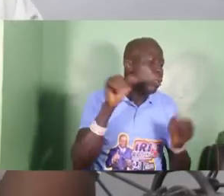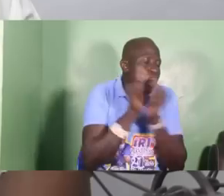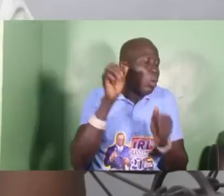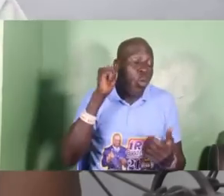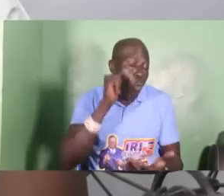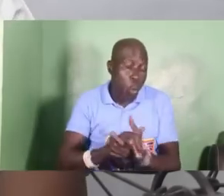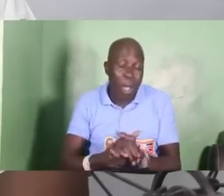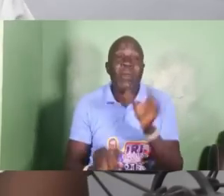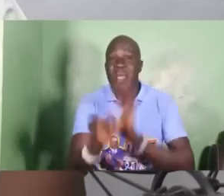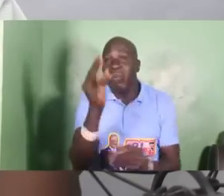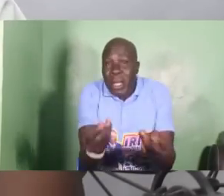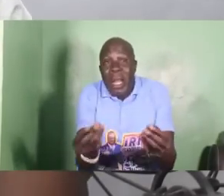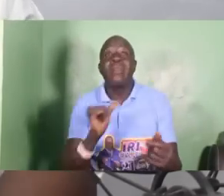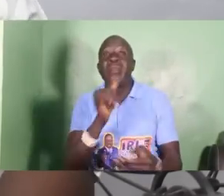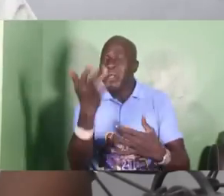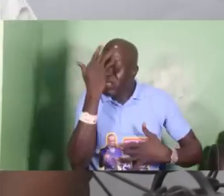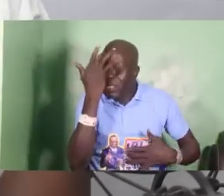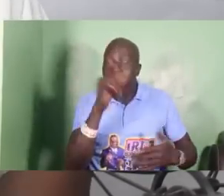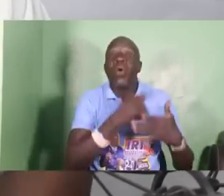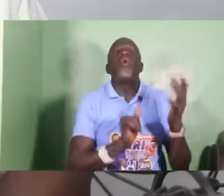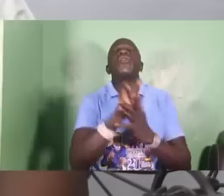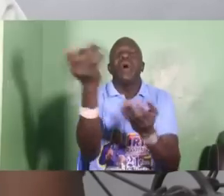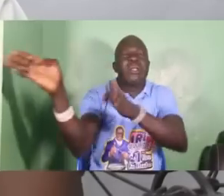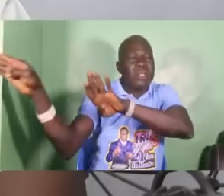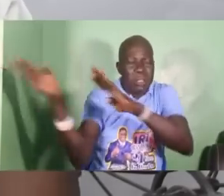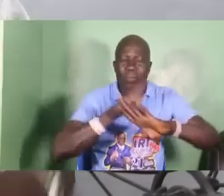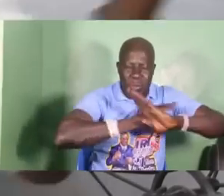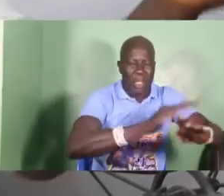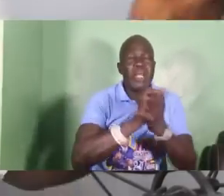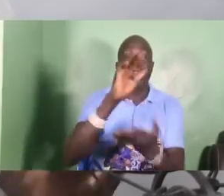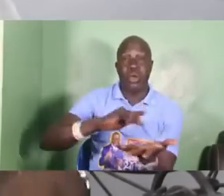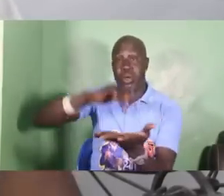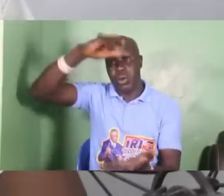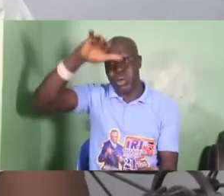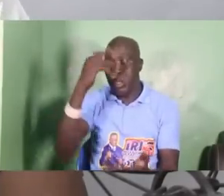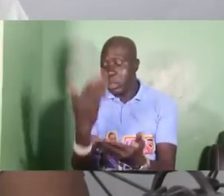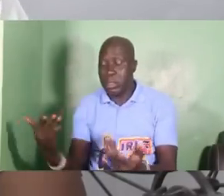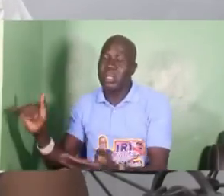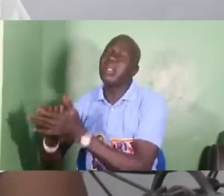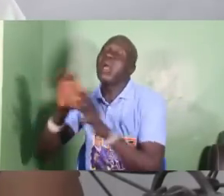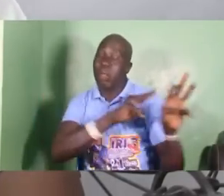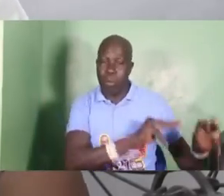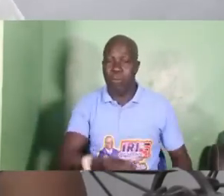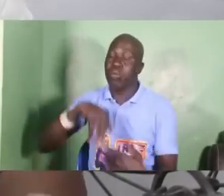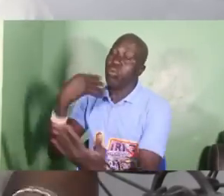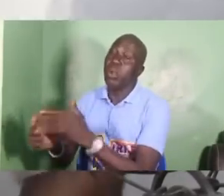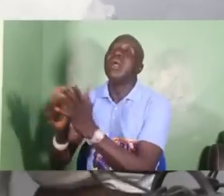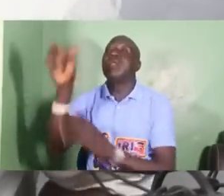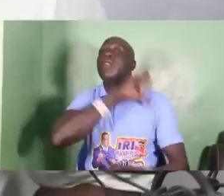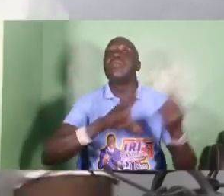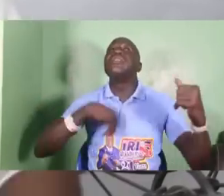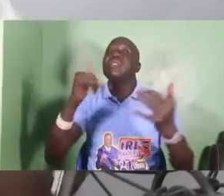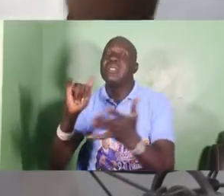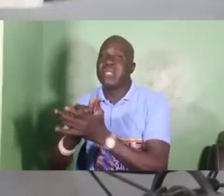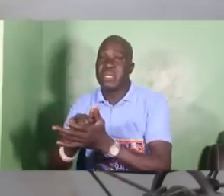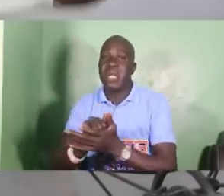his wife? If your land doesn't forsake, what will stop your glory? Yes, things are moving on well. But the